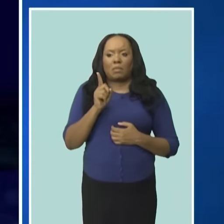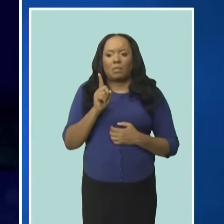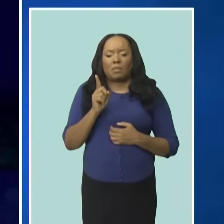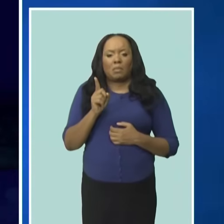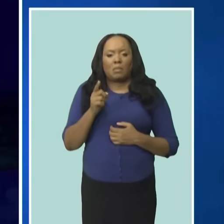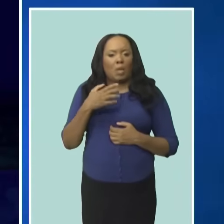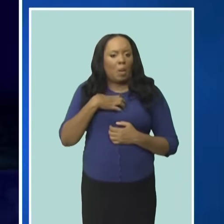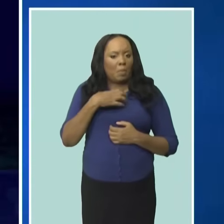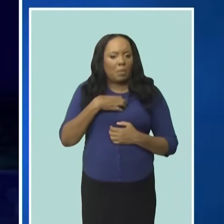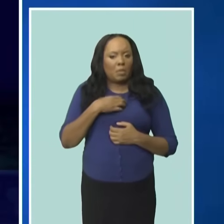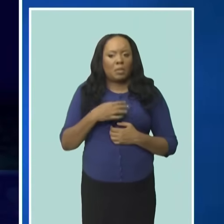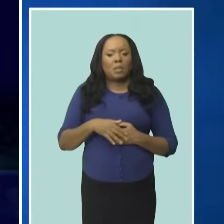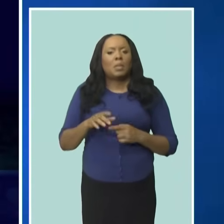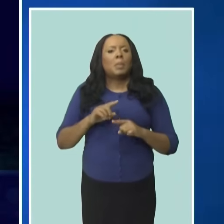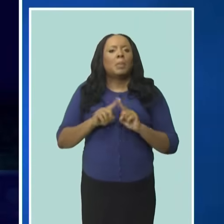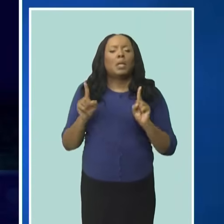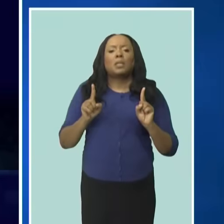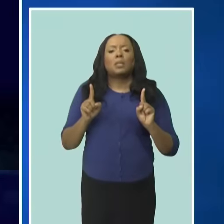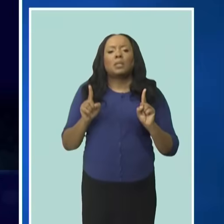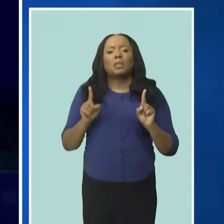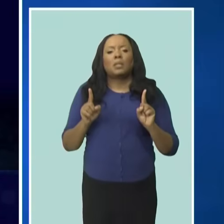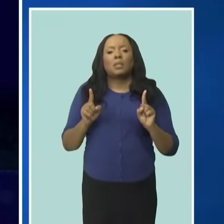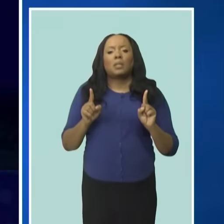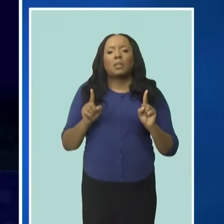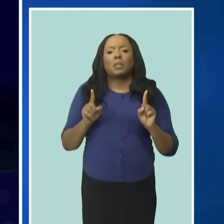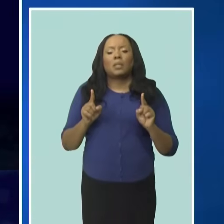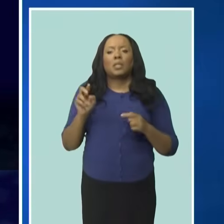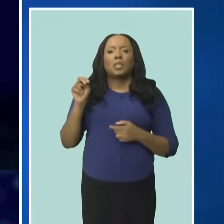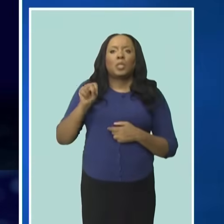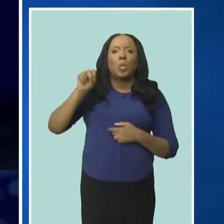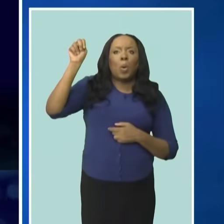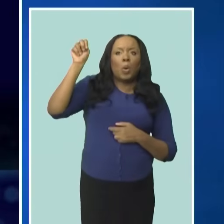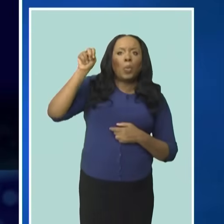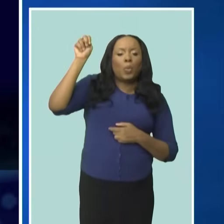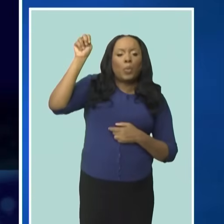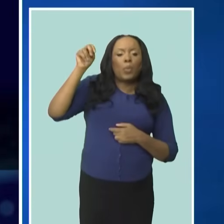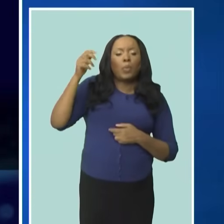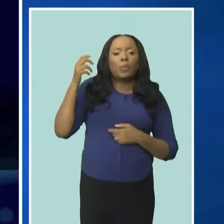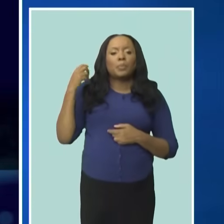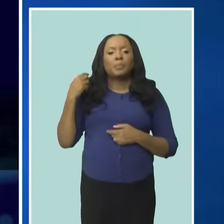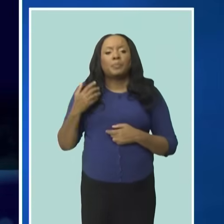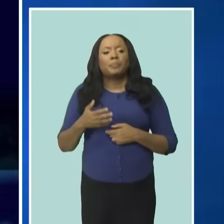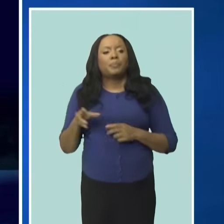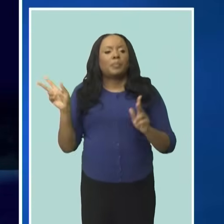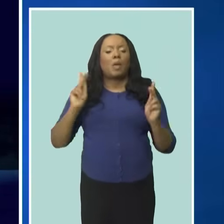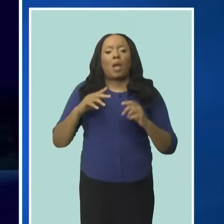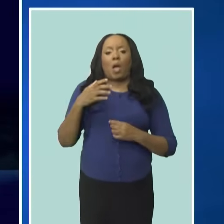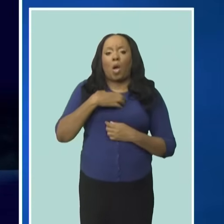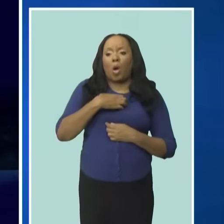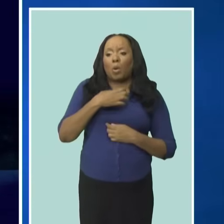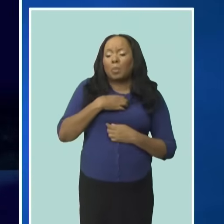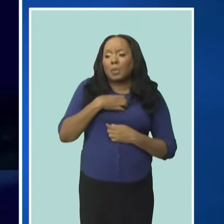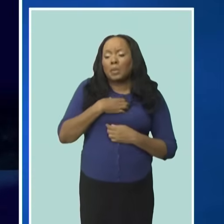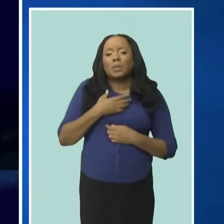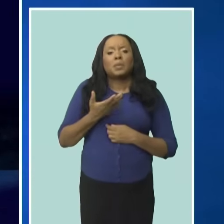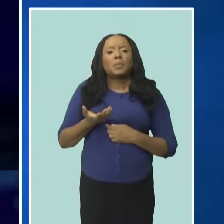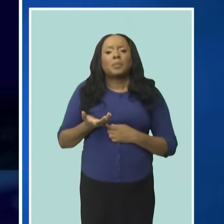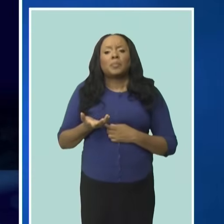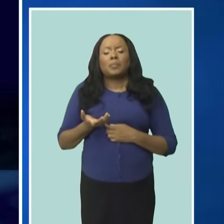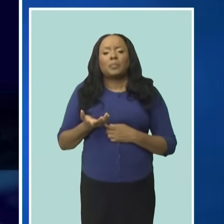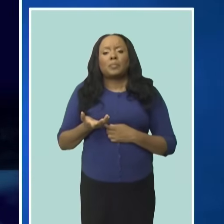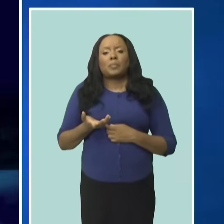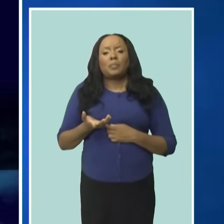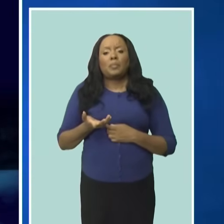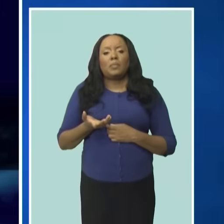person, but routes such as ones in the north, we got a lot of complaints coming from the same route where